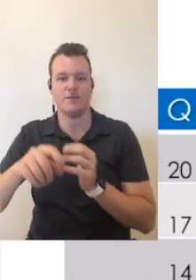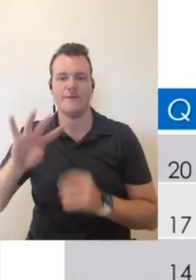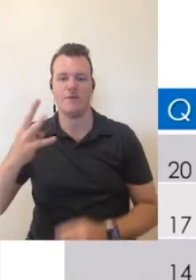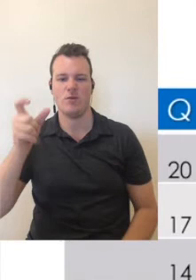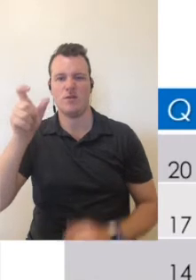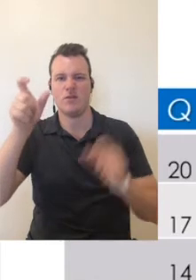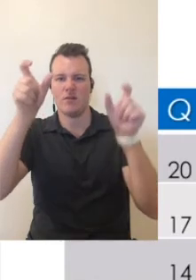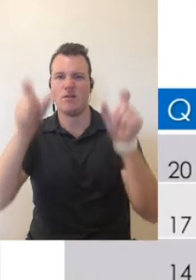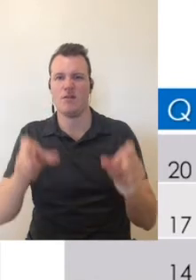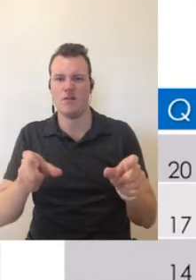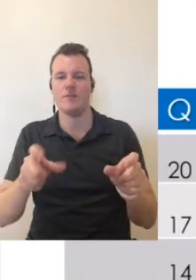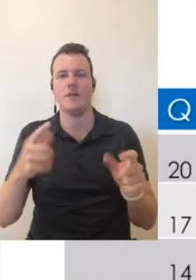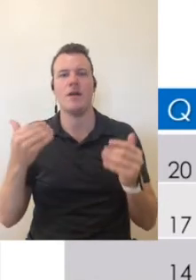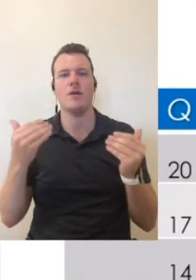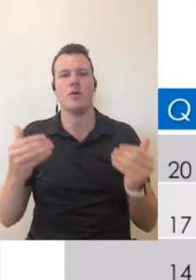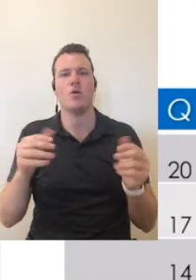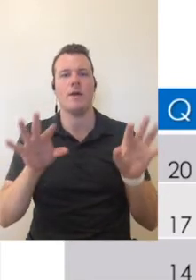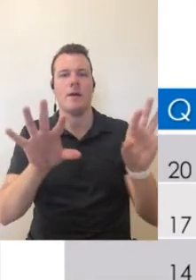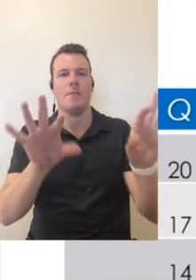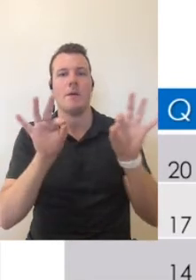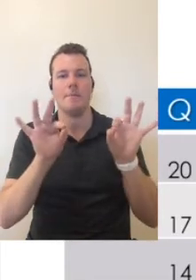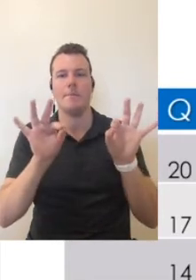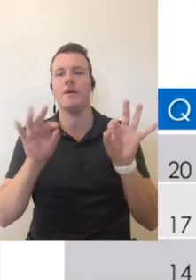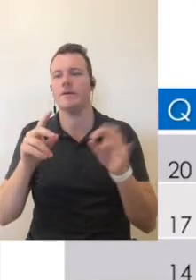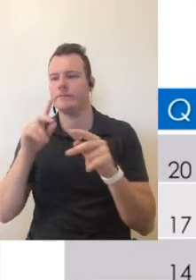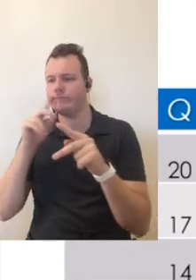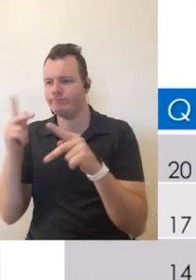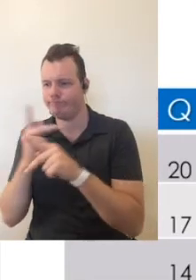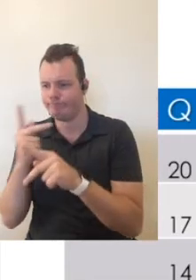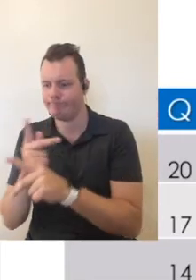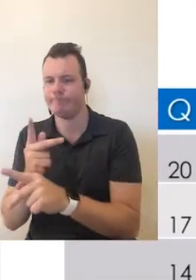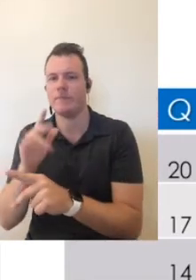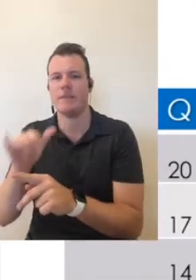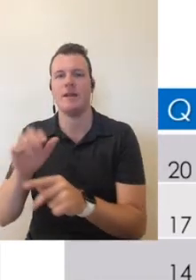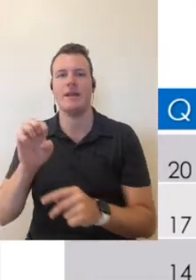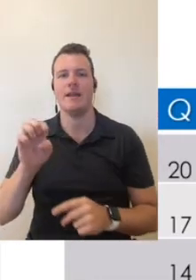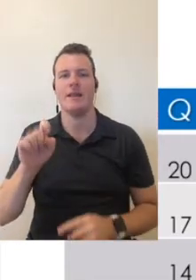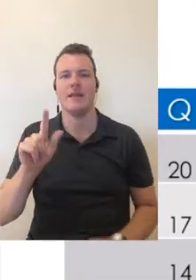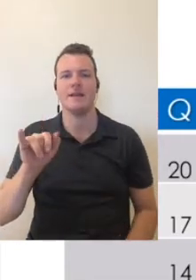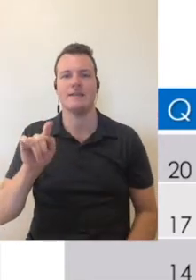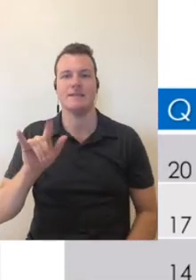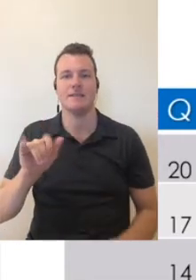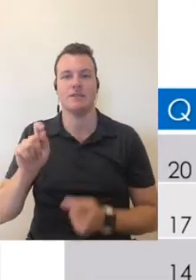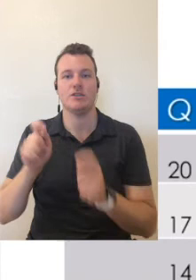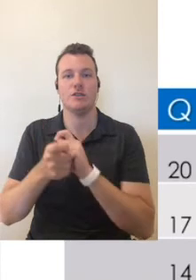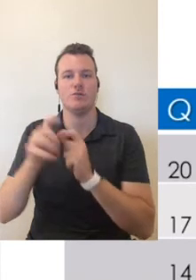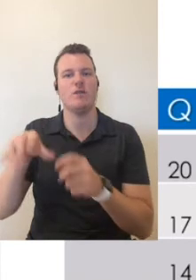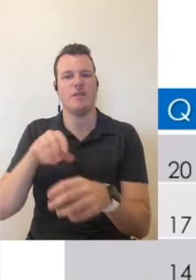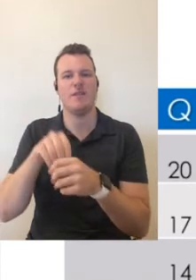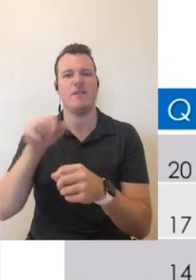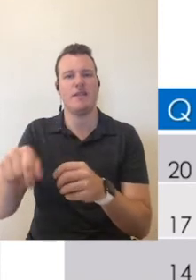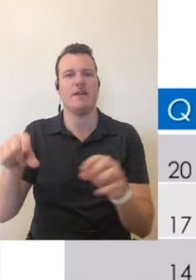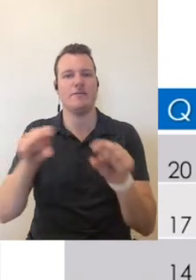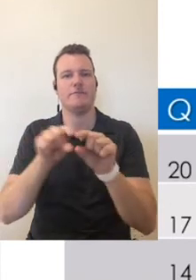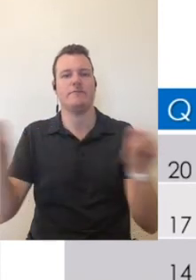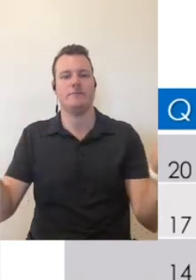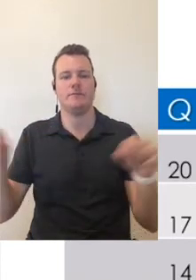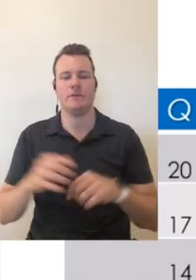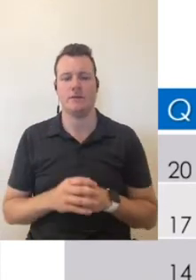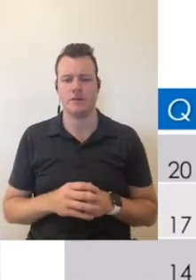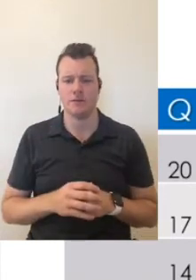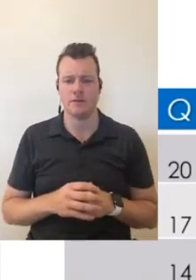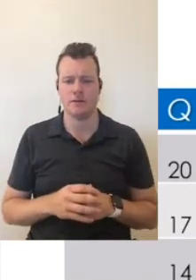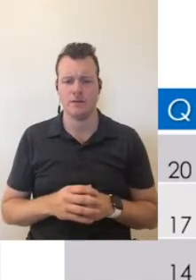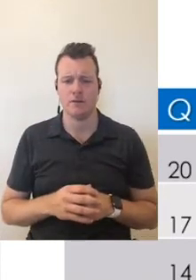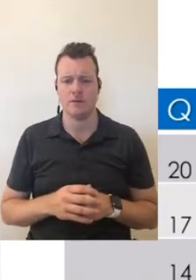fourth column, and come up with the elasticity in that bin. So minus